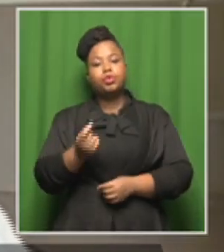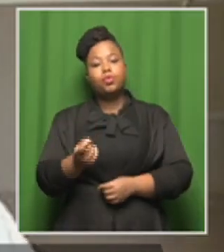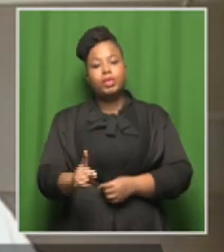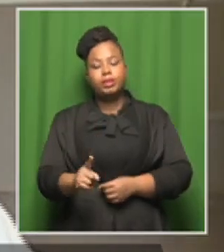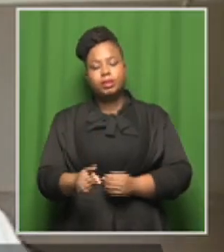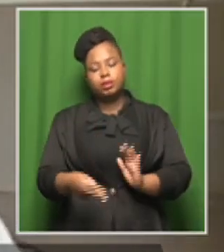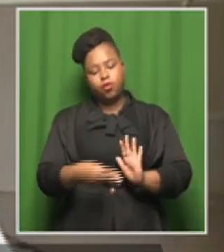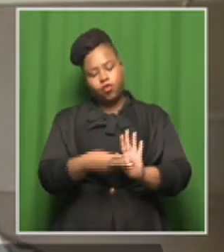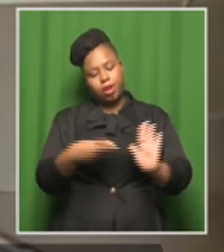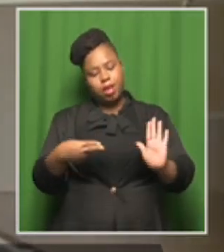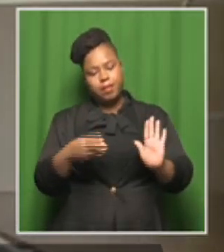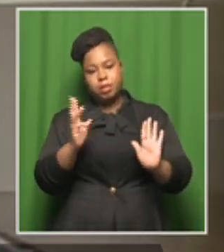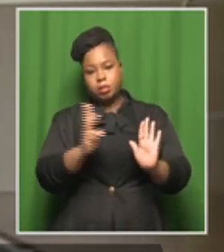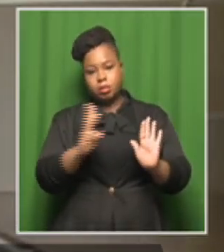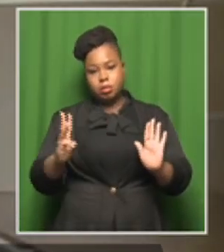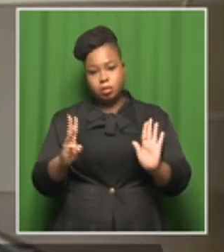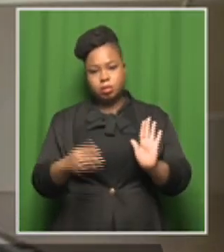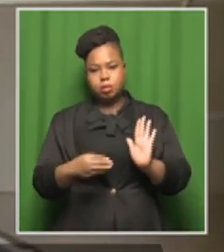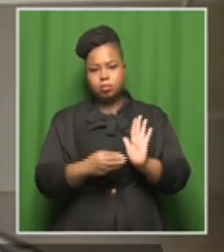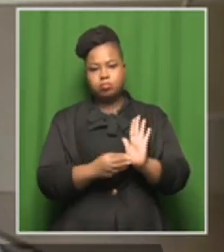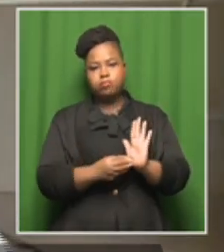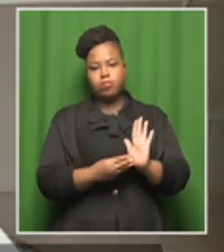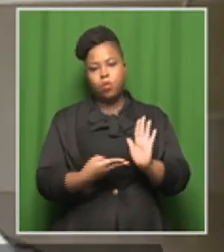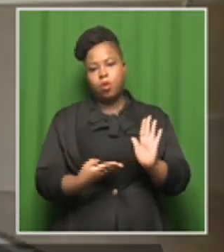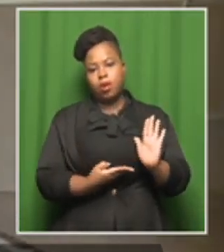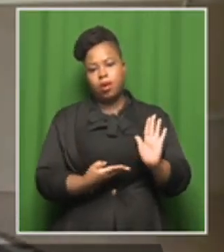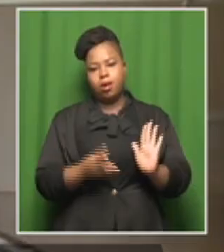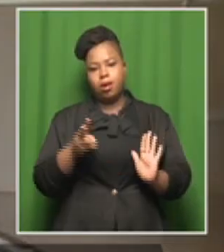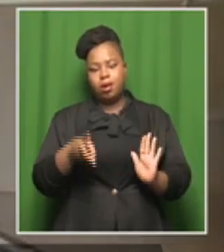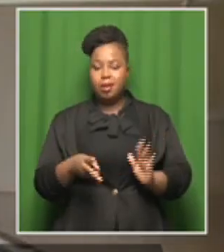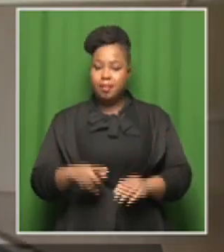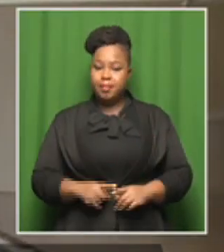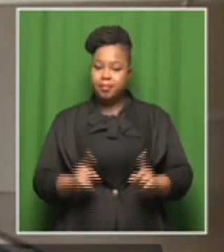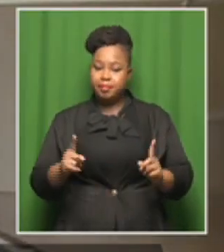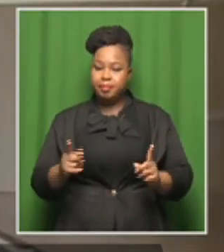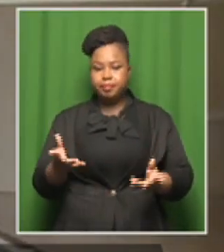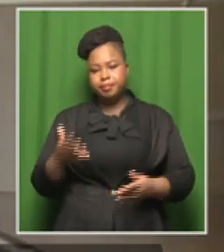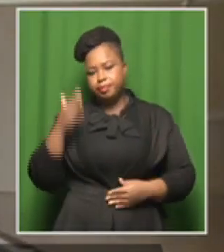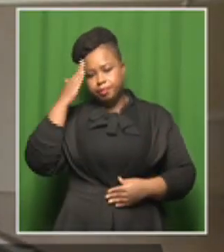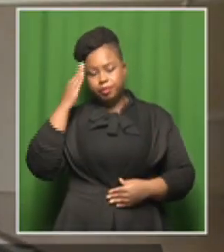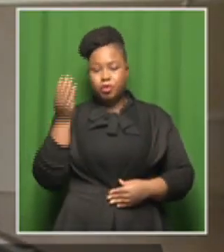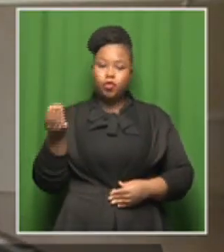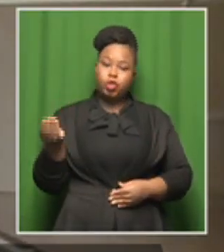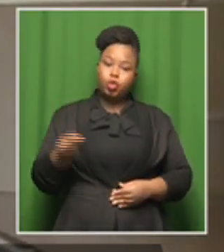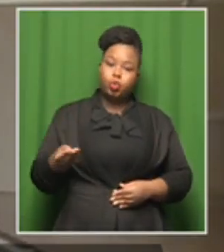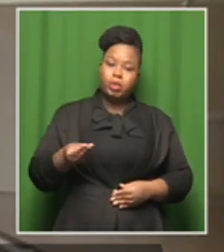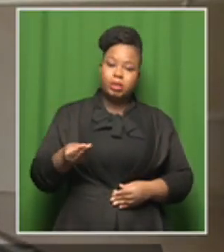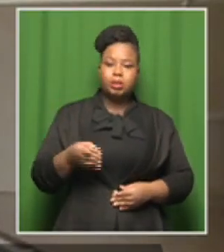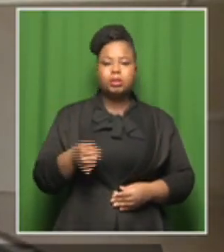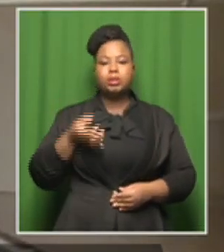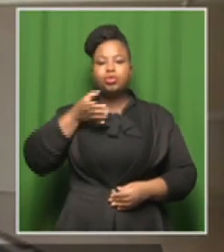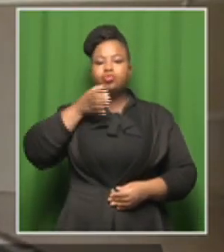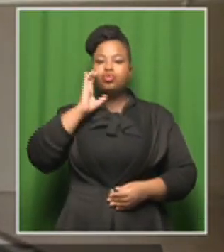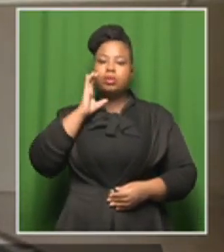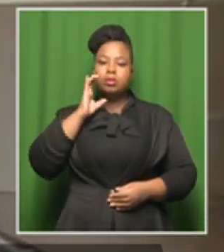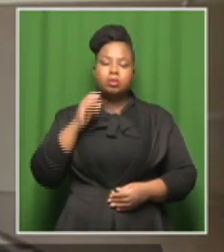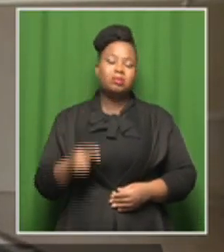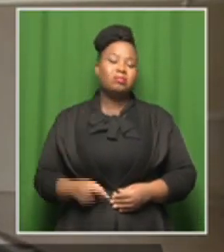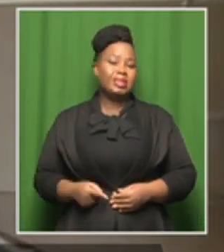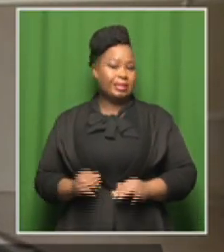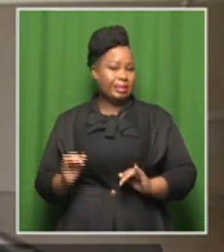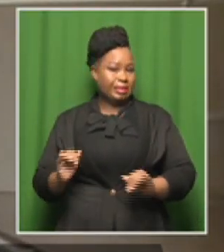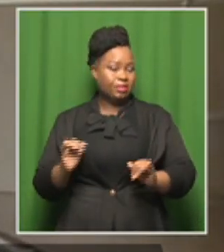amendments. So because we understand that sugar sweetened beverages, they've